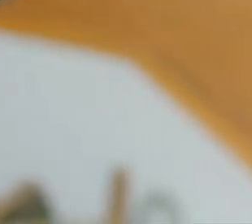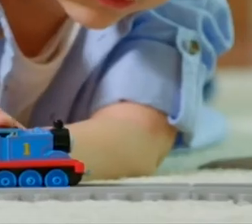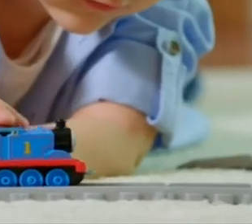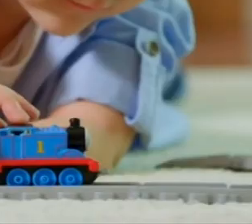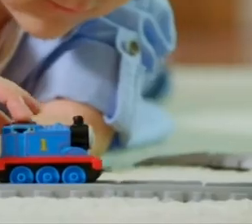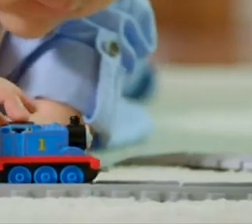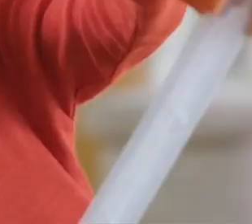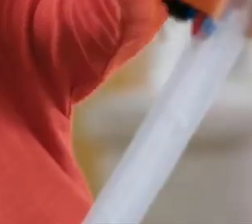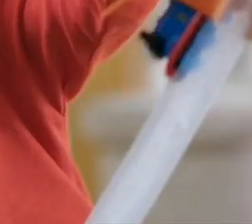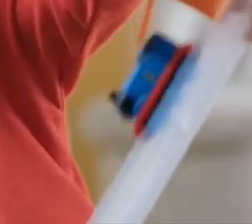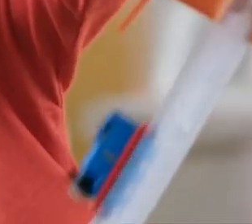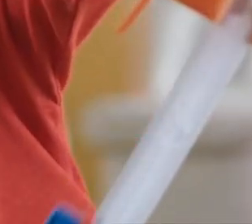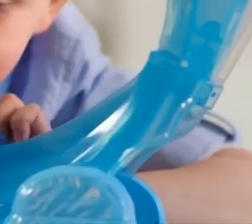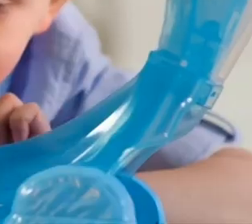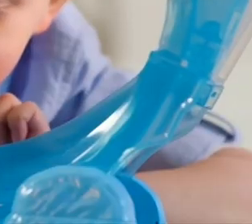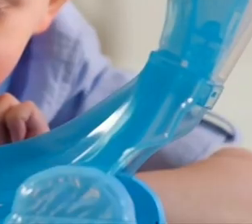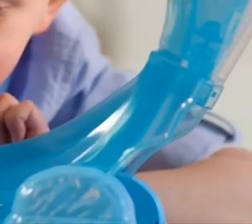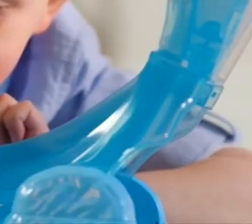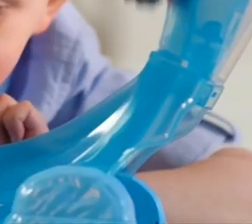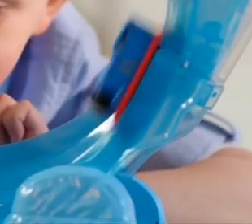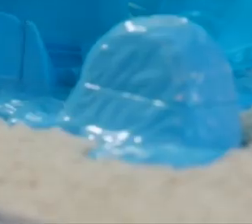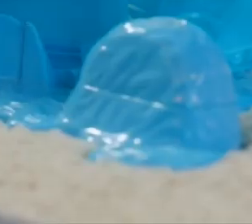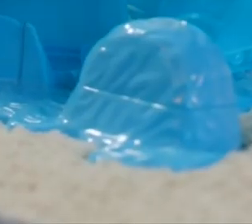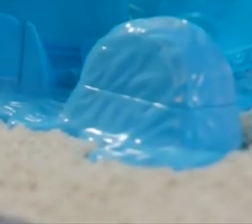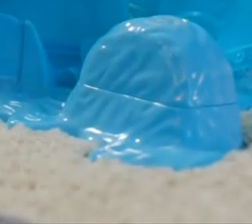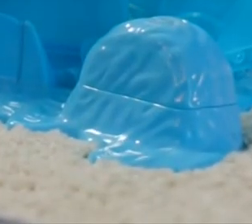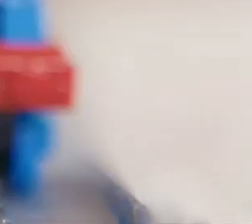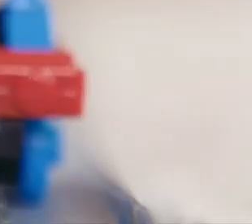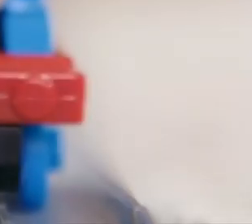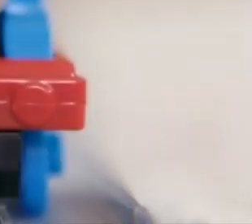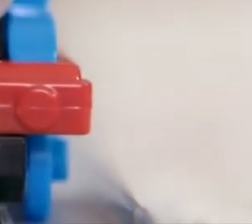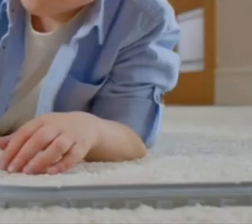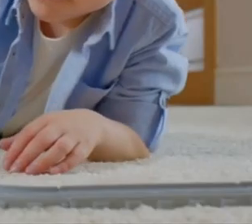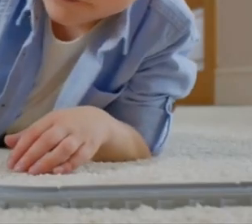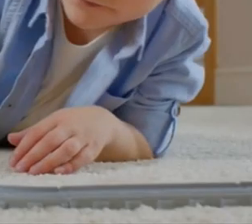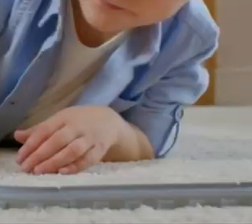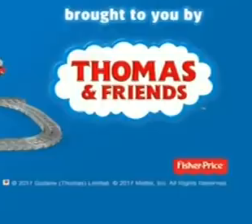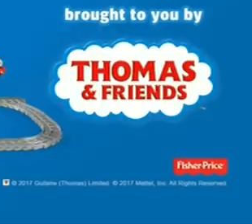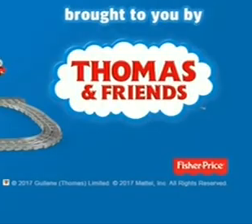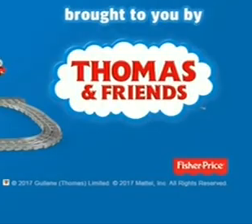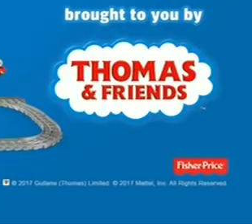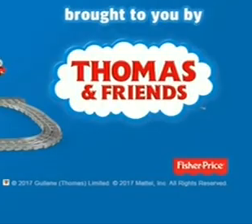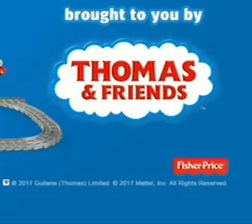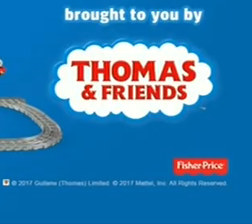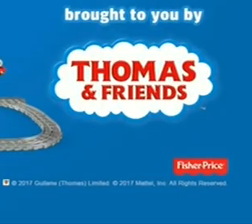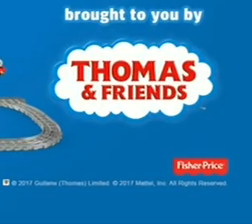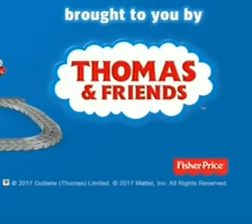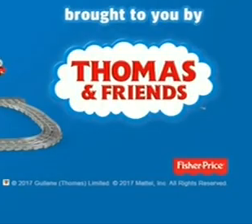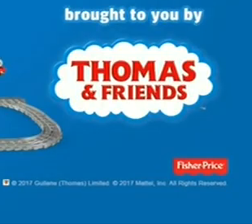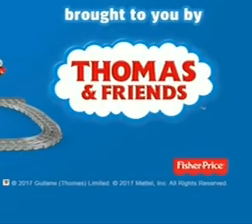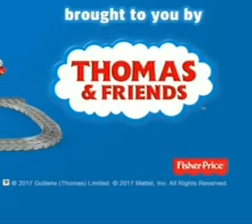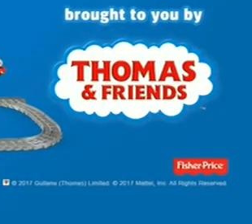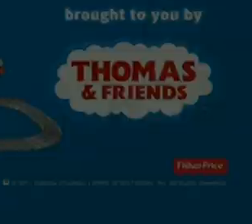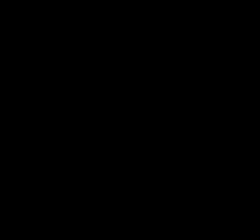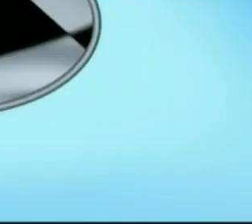All aboard for action and adventure. Milkshake brought to you by Thomas